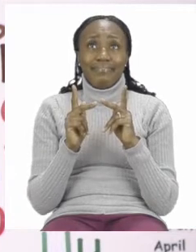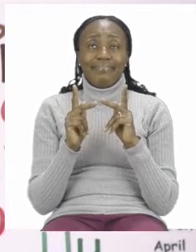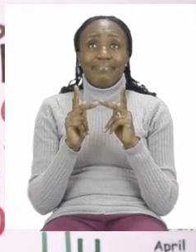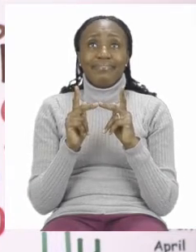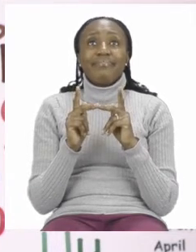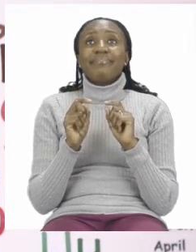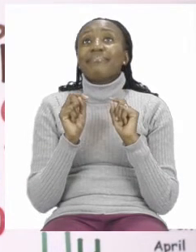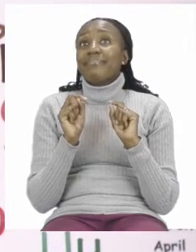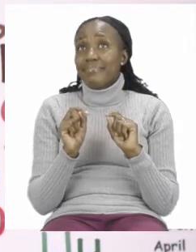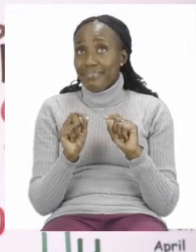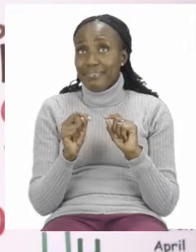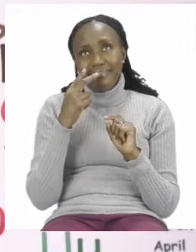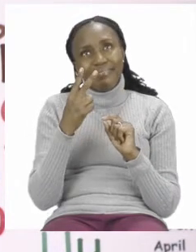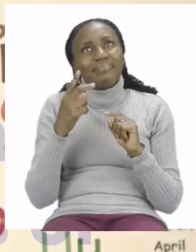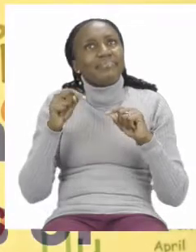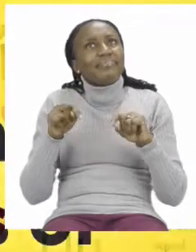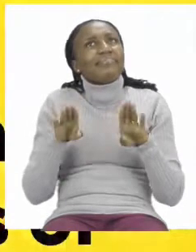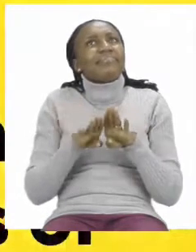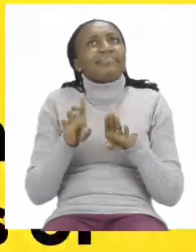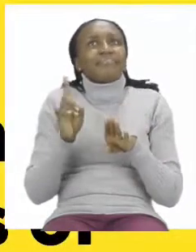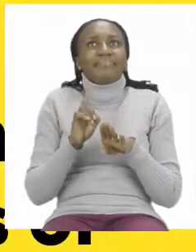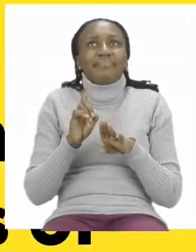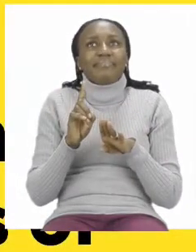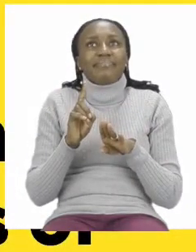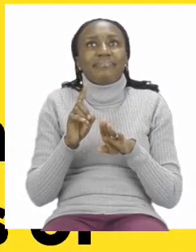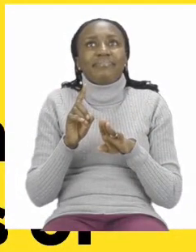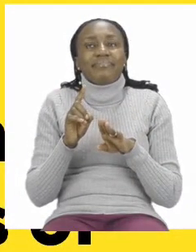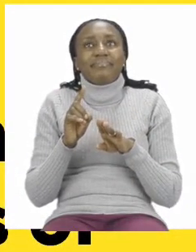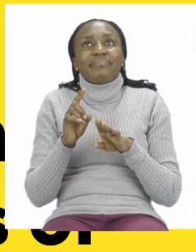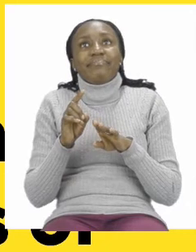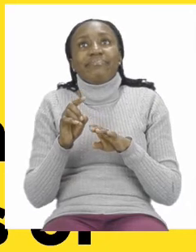let's quickly see what we are going to learn about today.